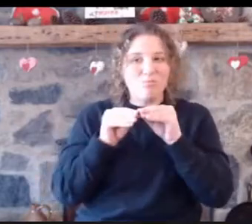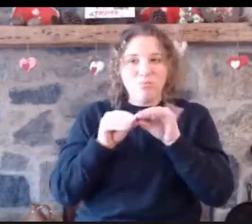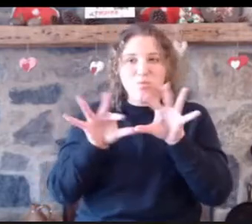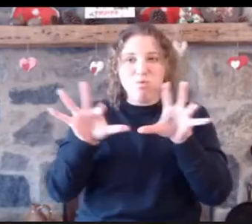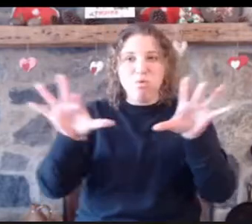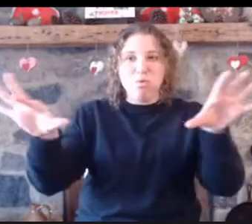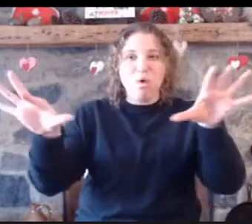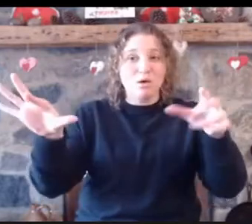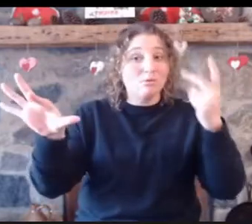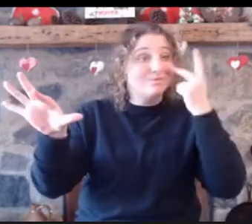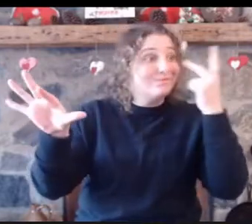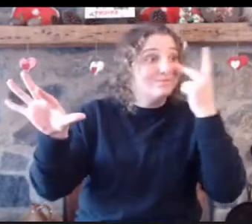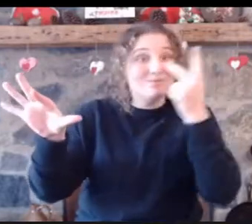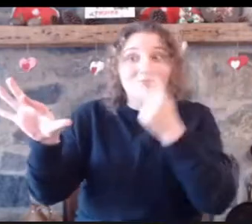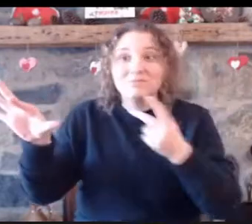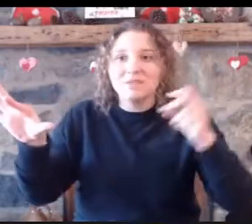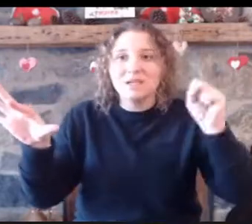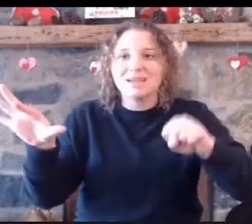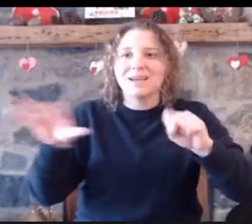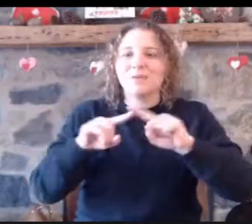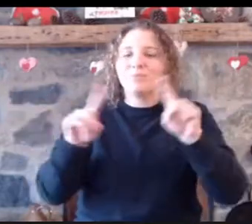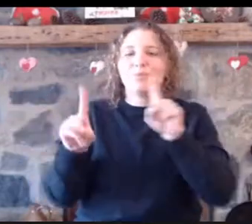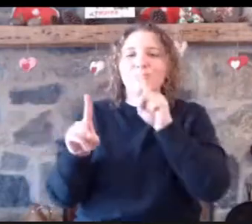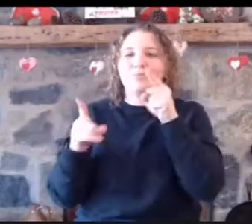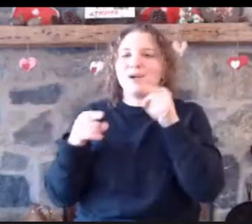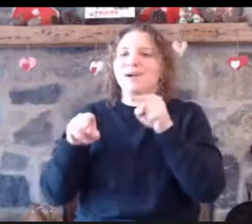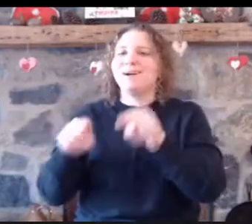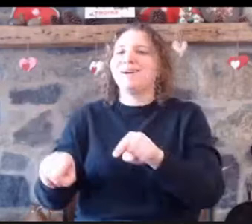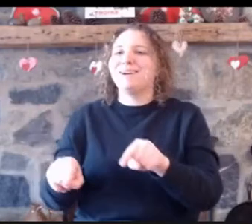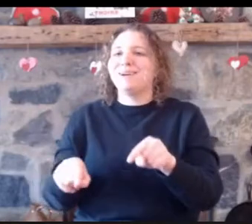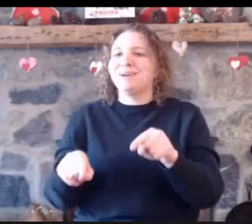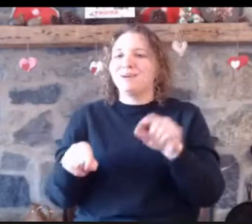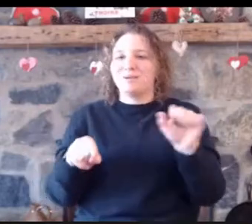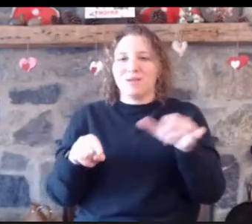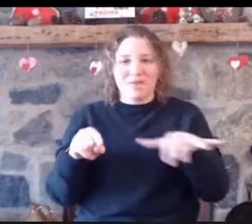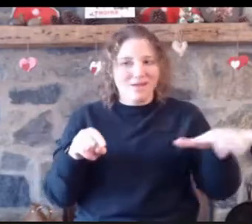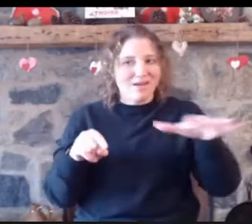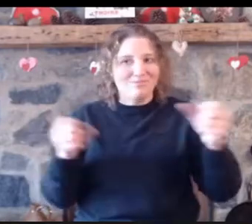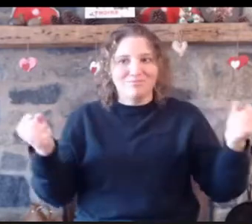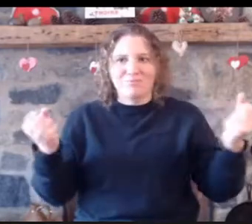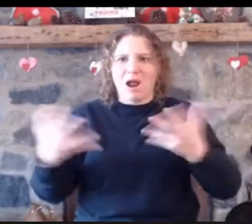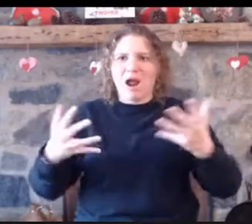we can see everything. But in reality, it probably scares a lot of things away.